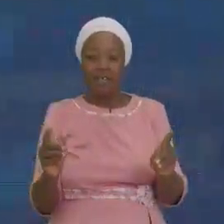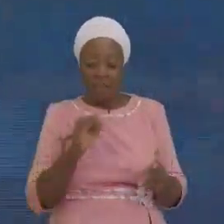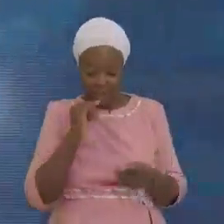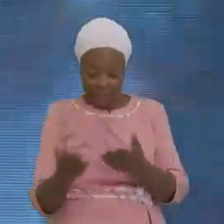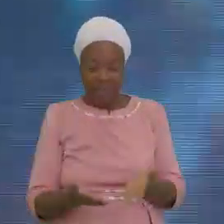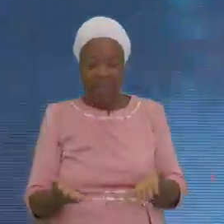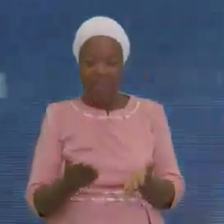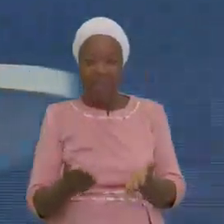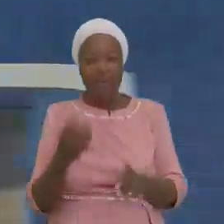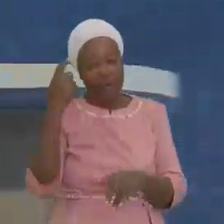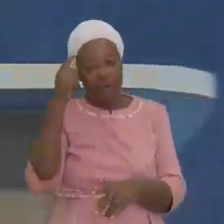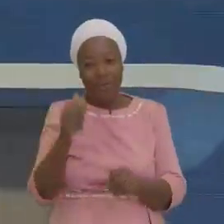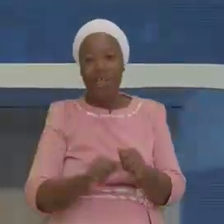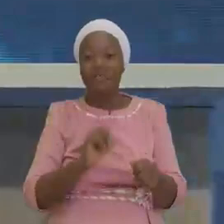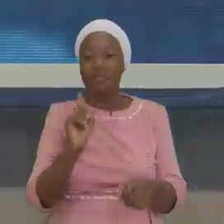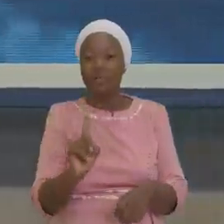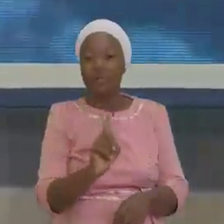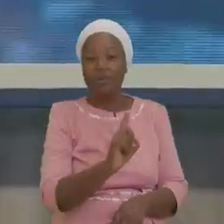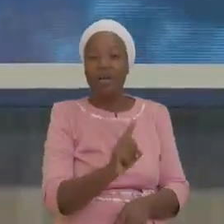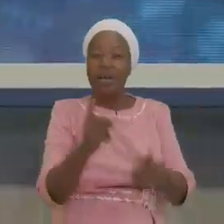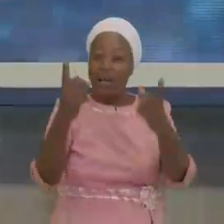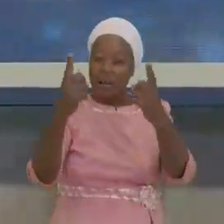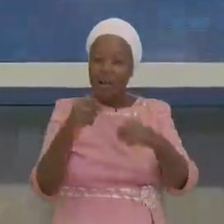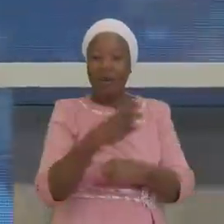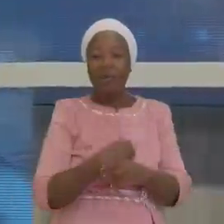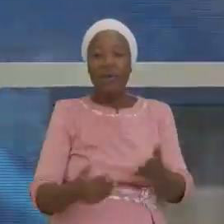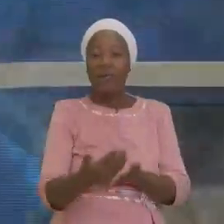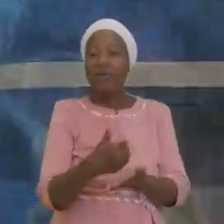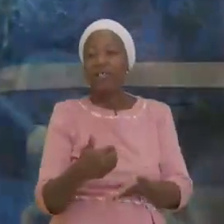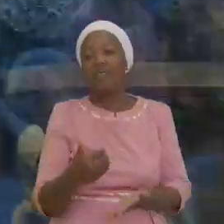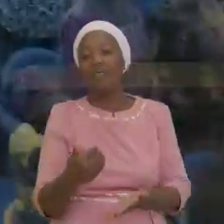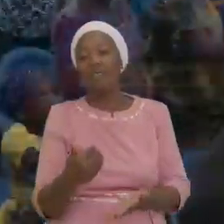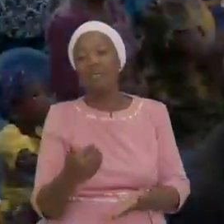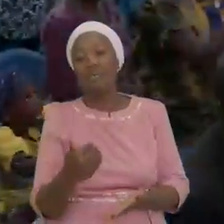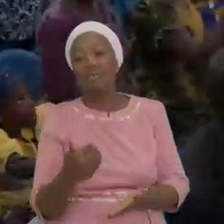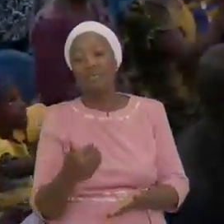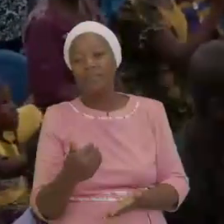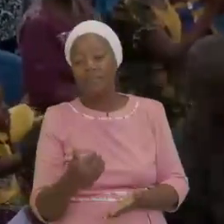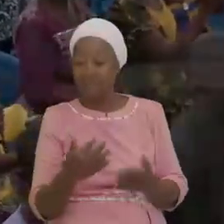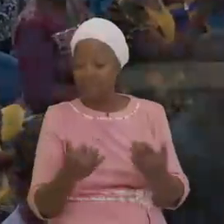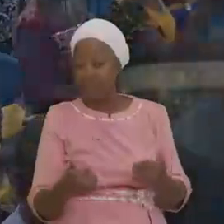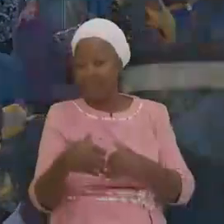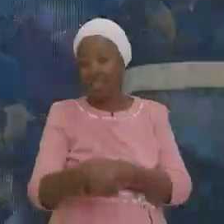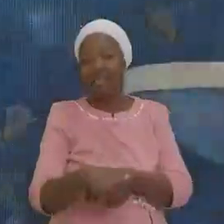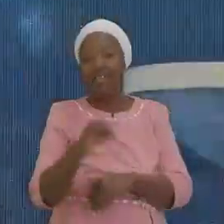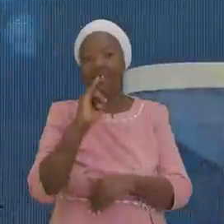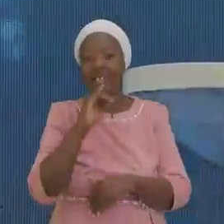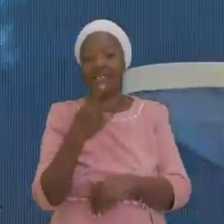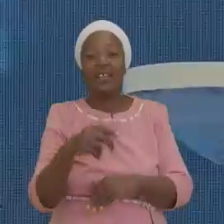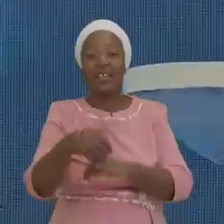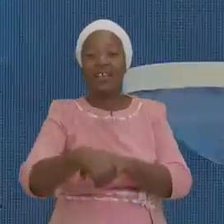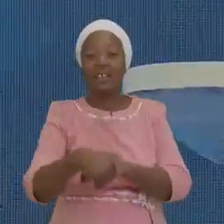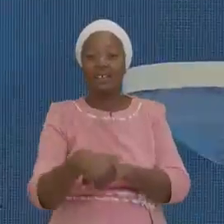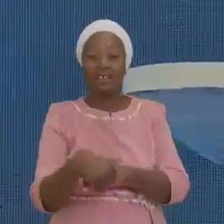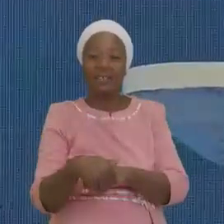for everyone. Come and collect. Tonight is a night